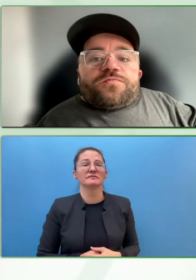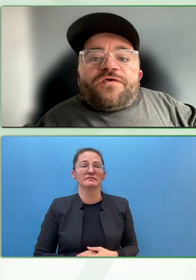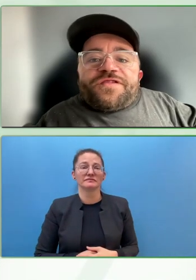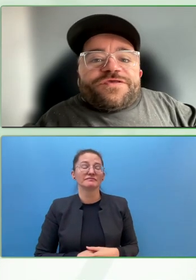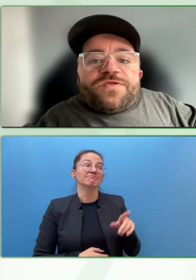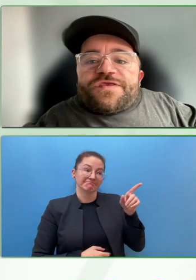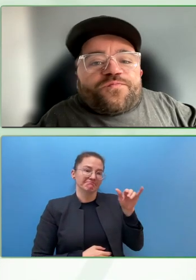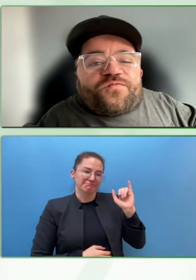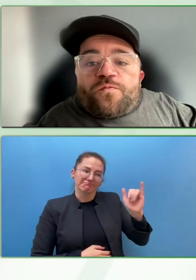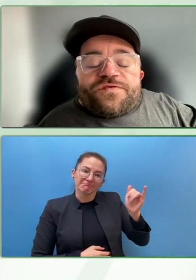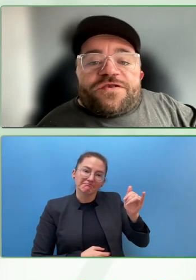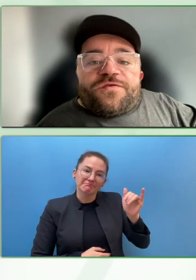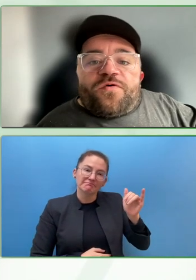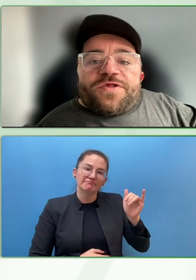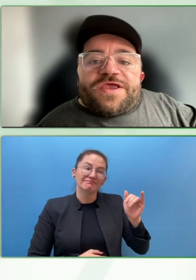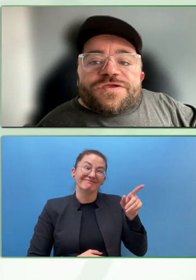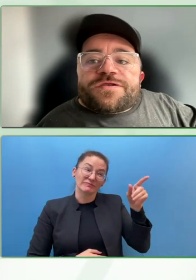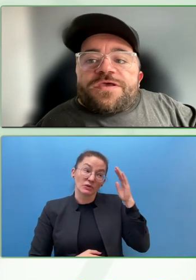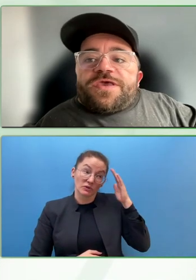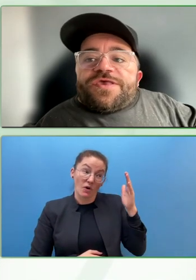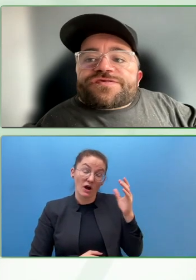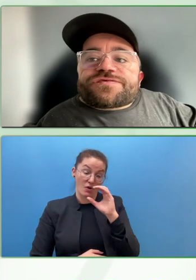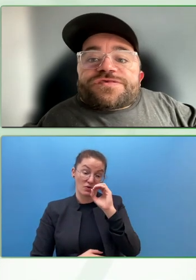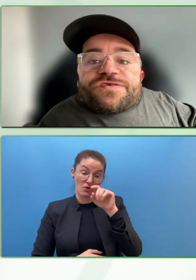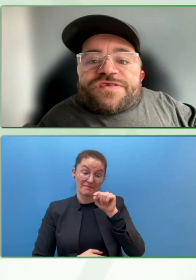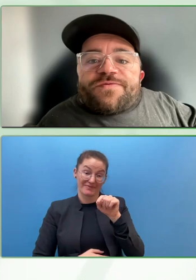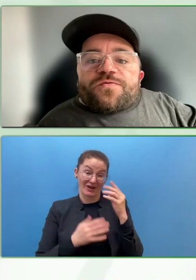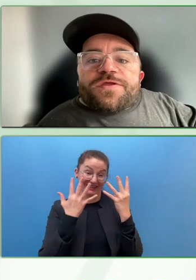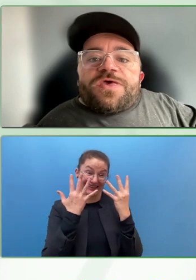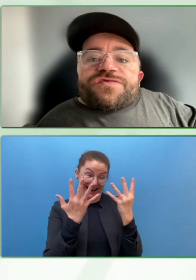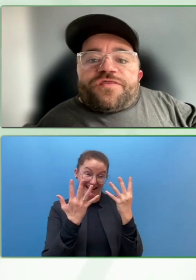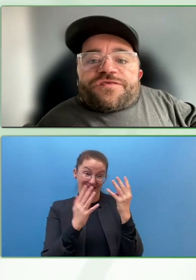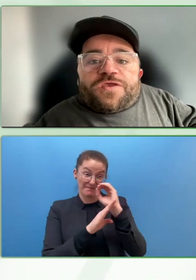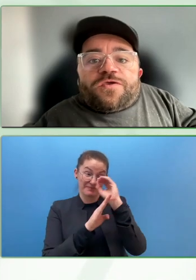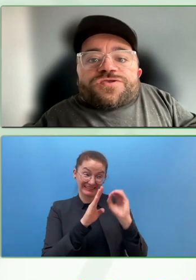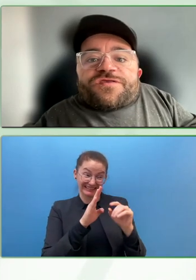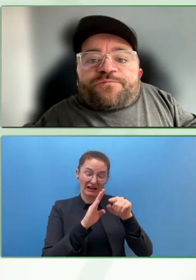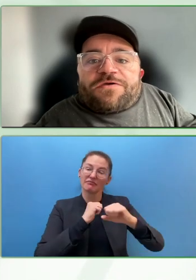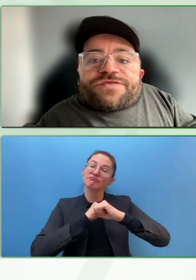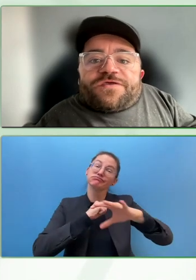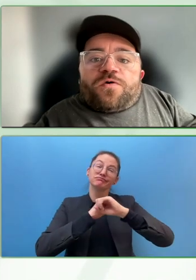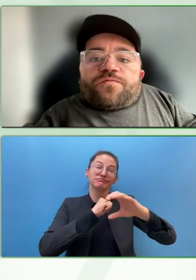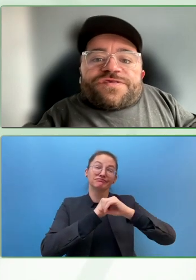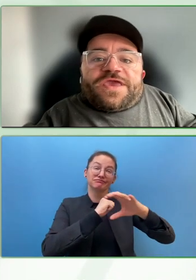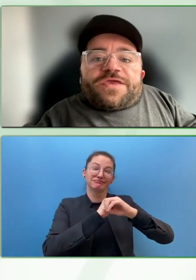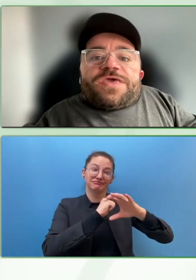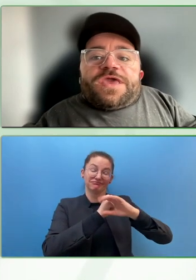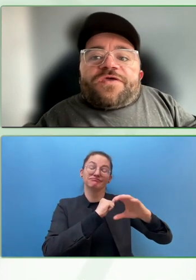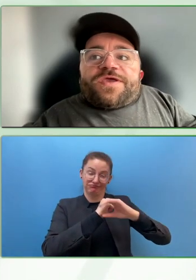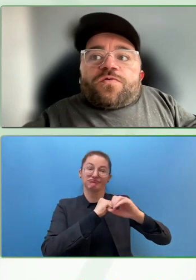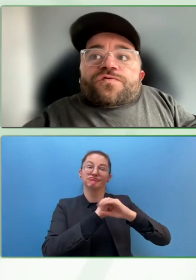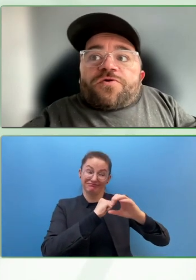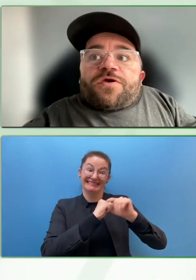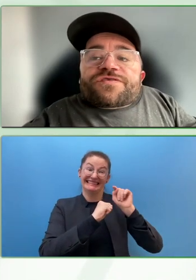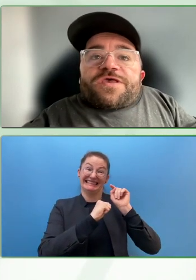but roughly 24% of the population is disabled. So there's a huge disparity of what we see. If